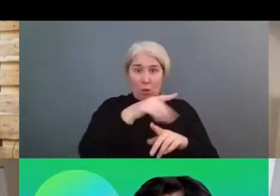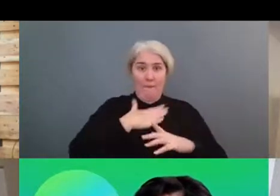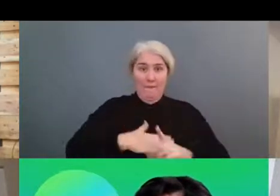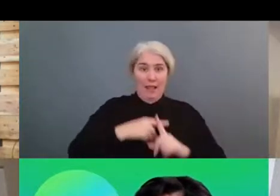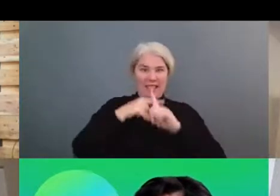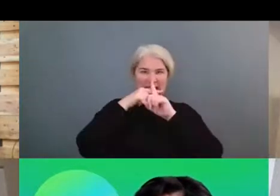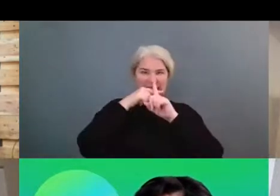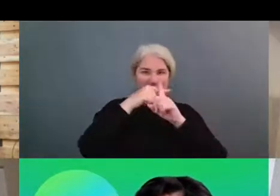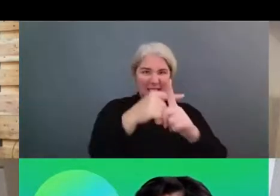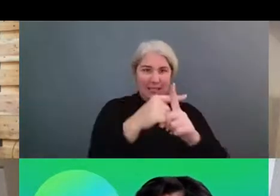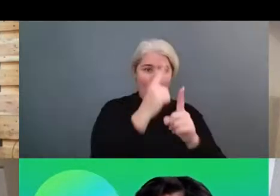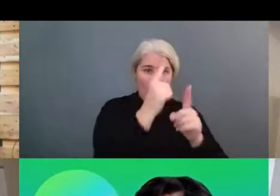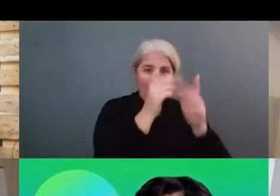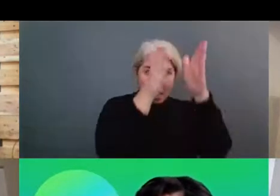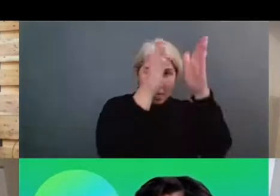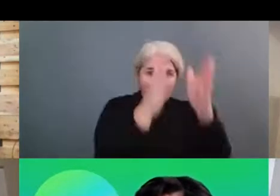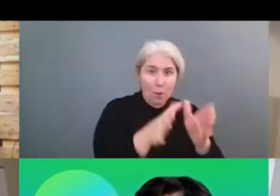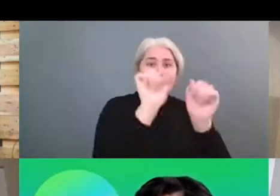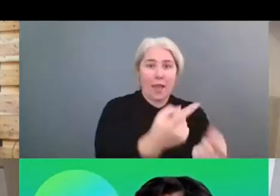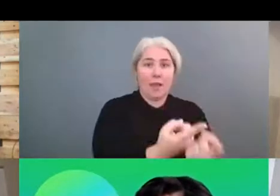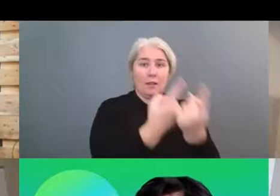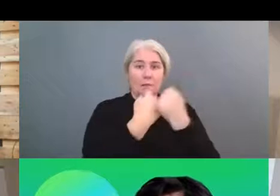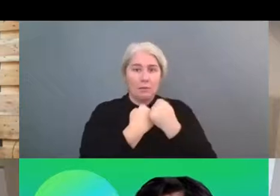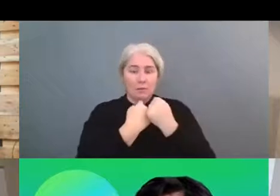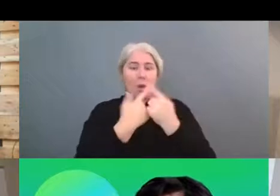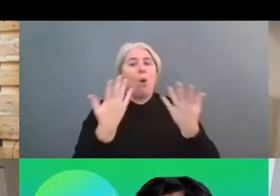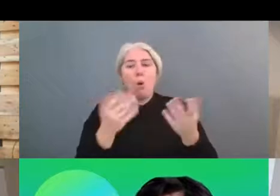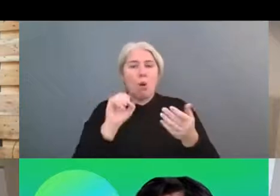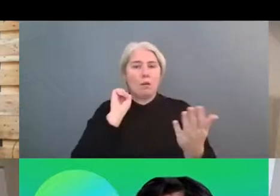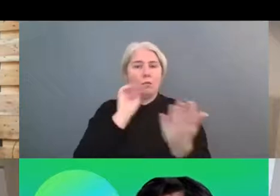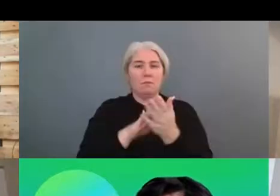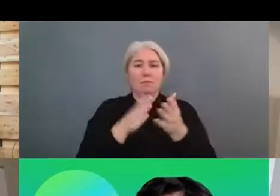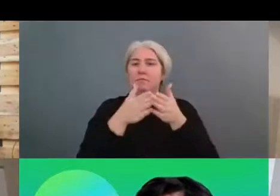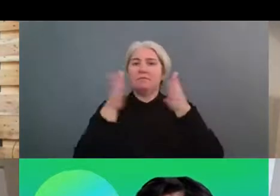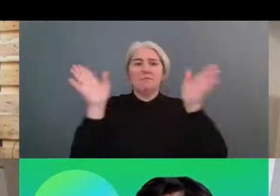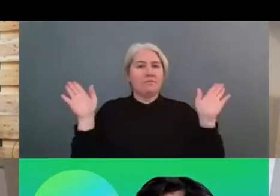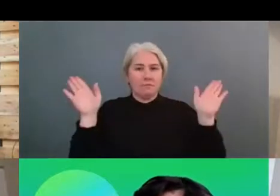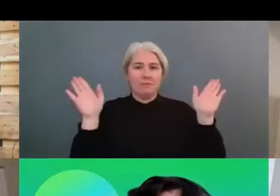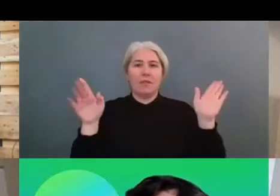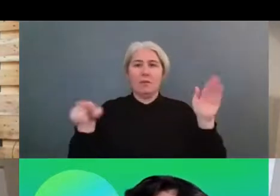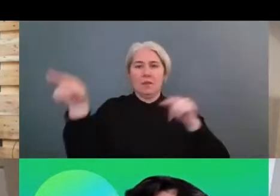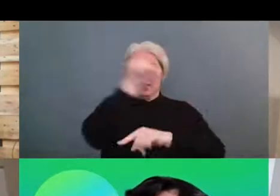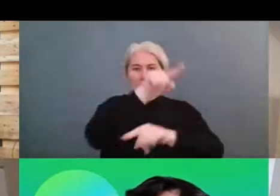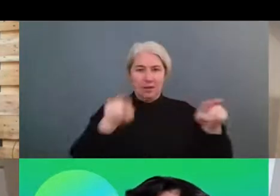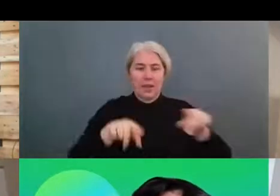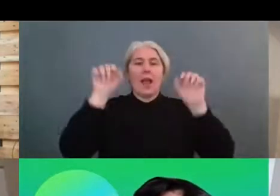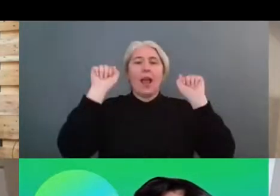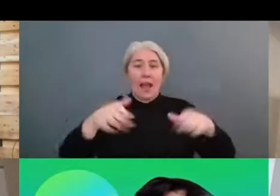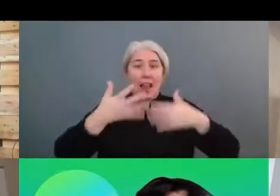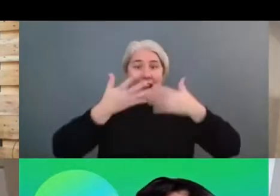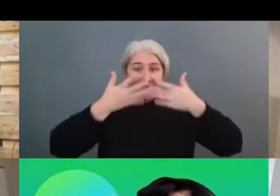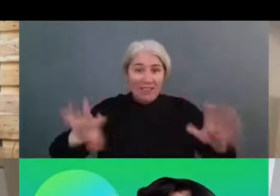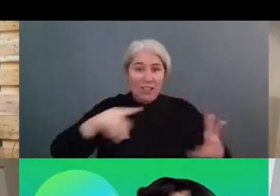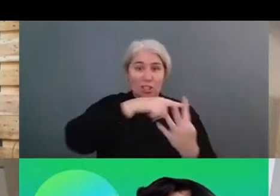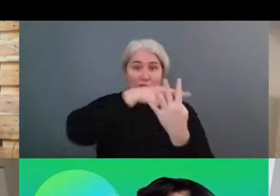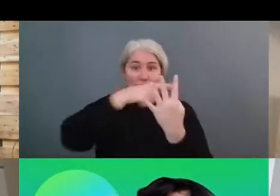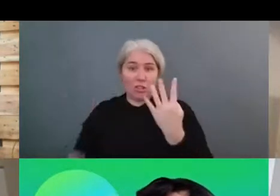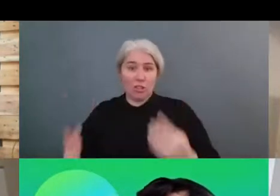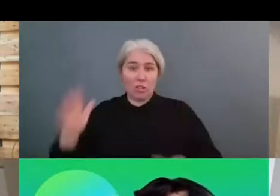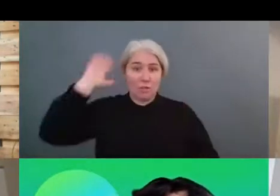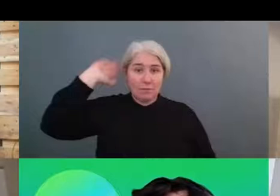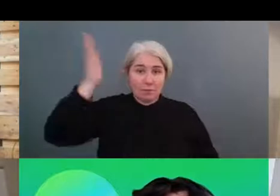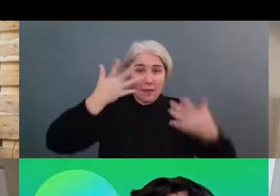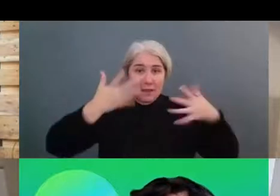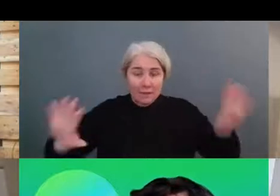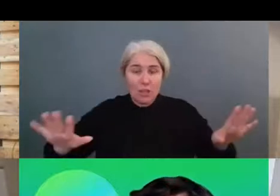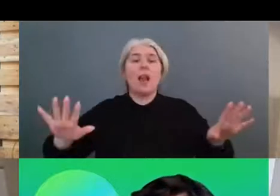herself, himself. If not, we're going to try and answer at the end of the round table. Just to